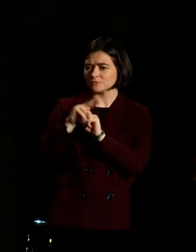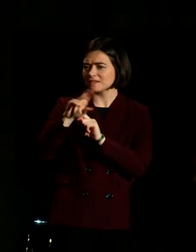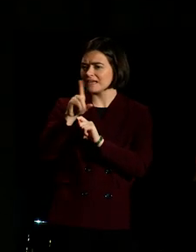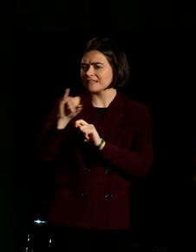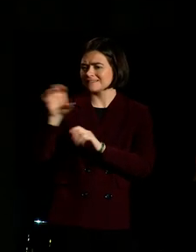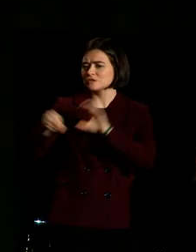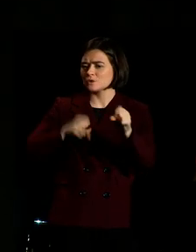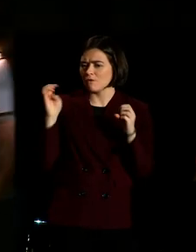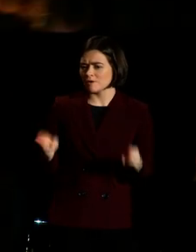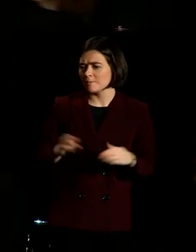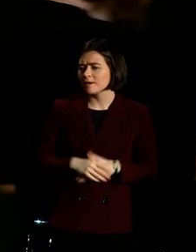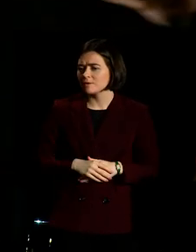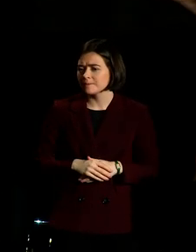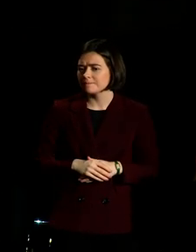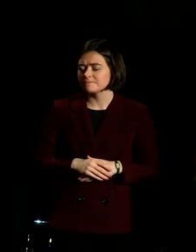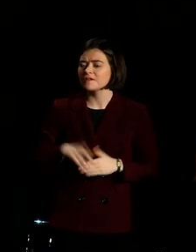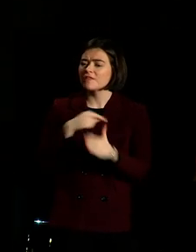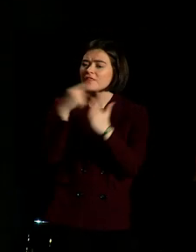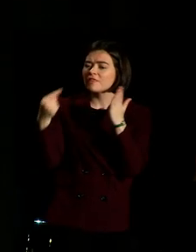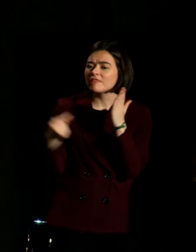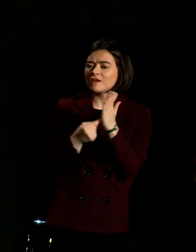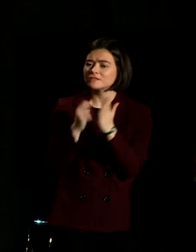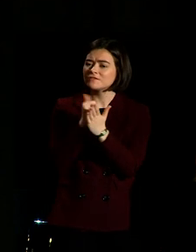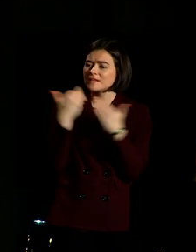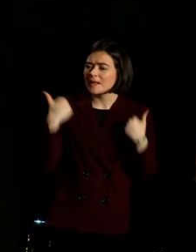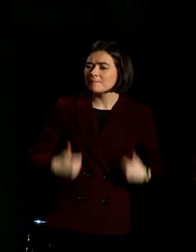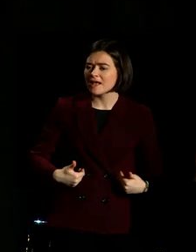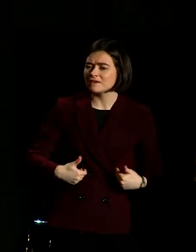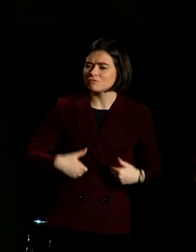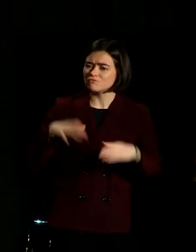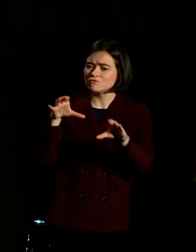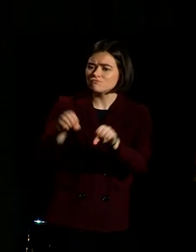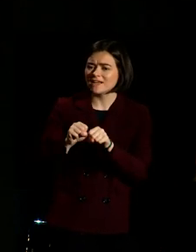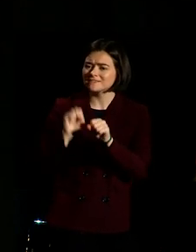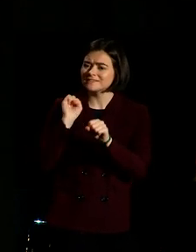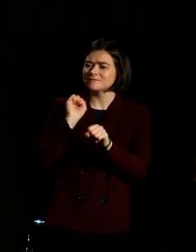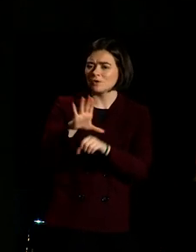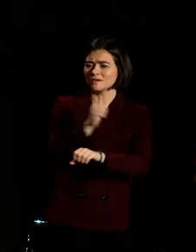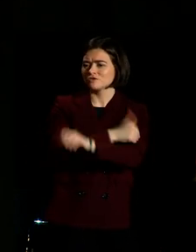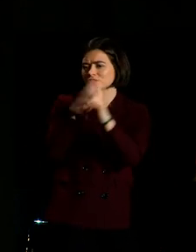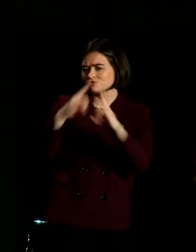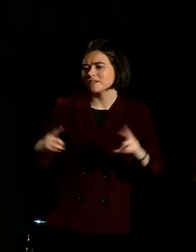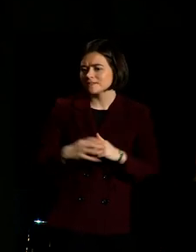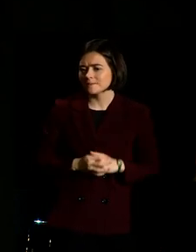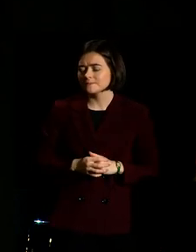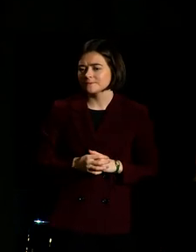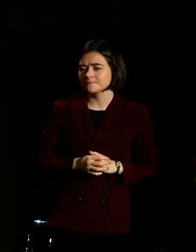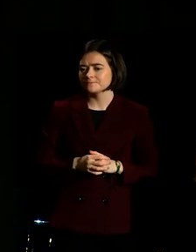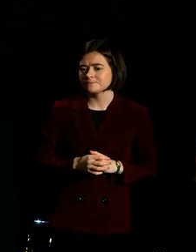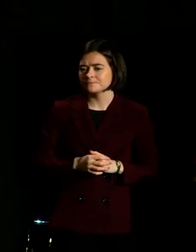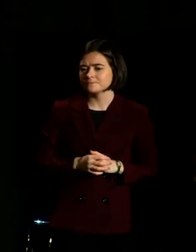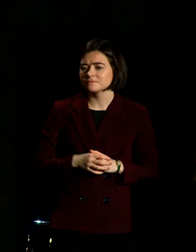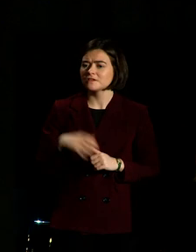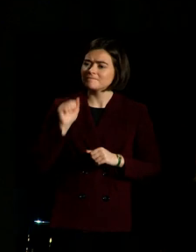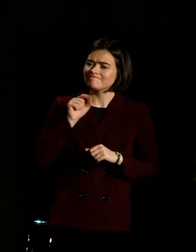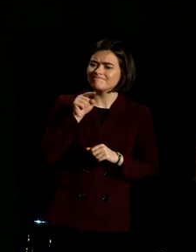Nazis came to power. Thousands of gay men were arrested and imprisoned in concentration camps,